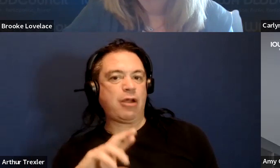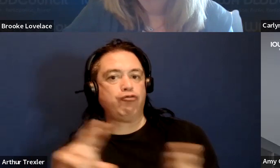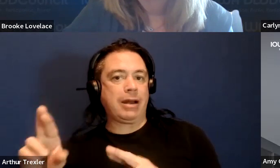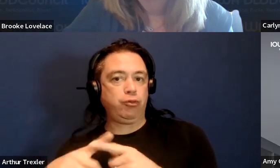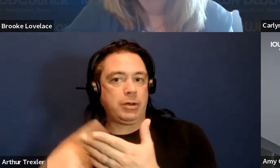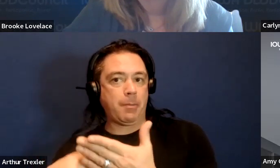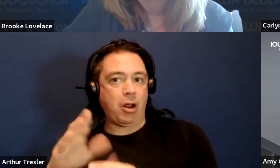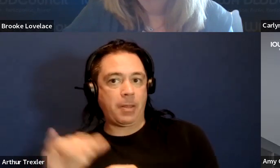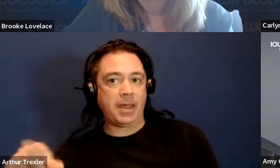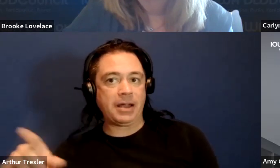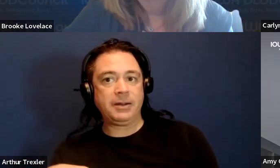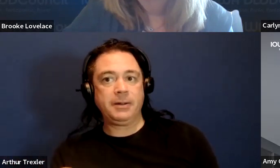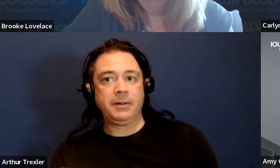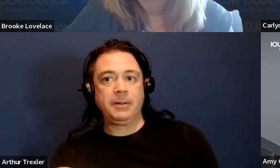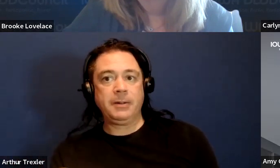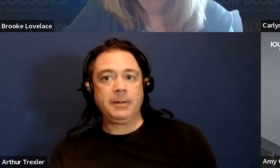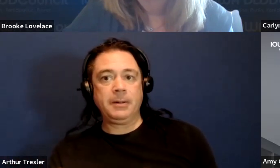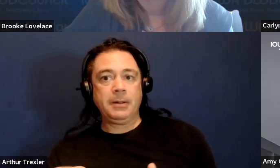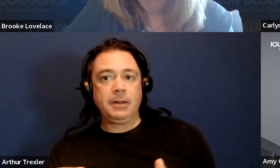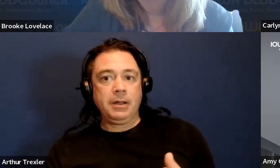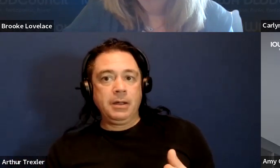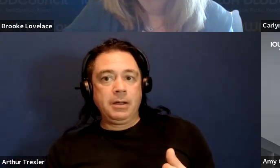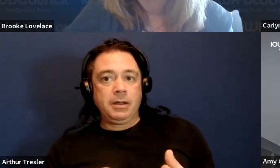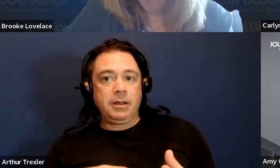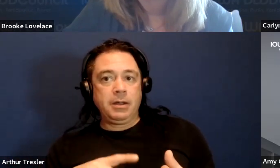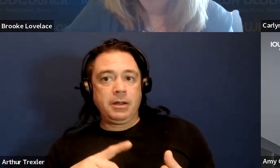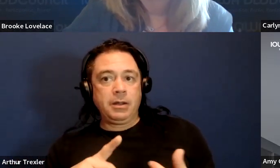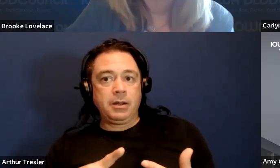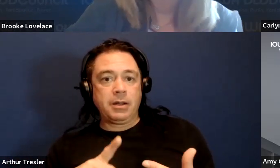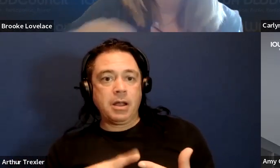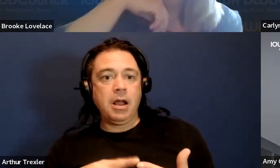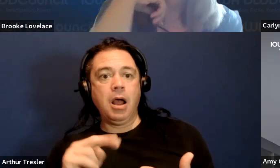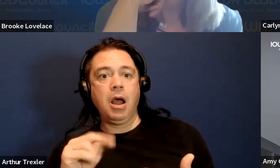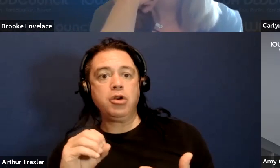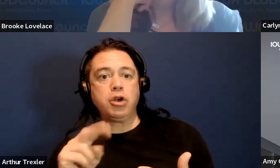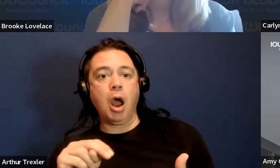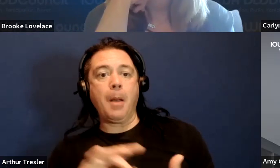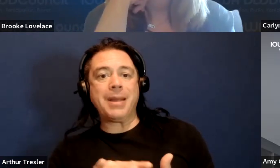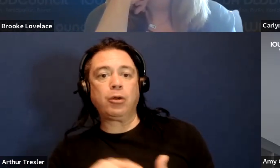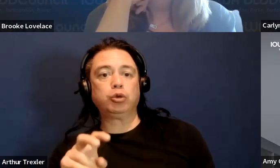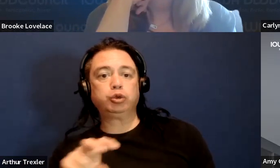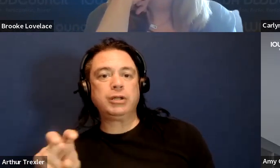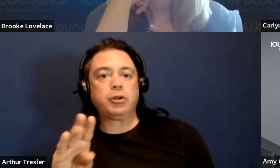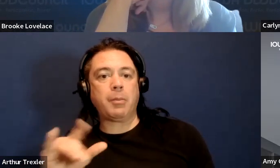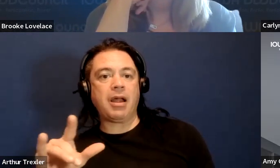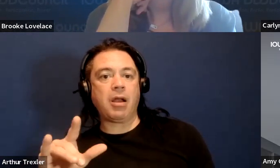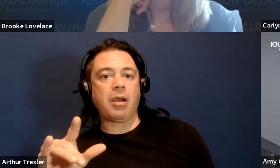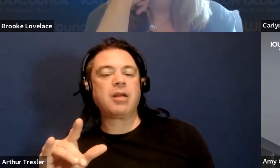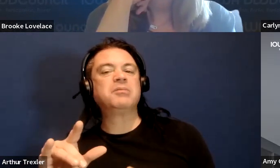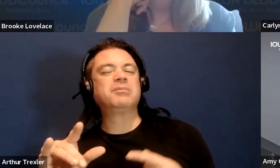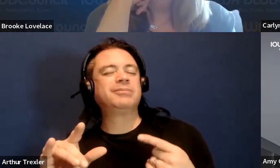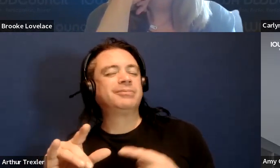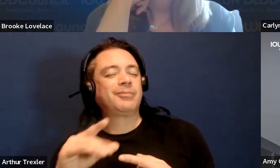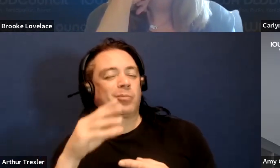it. The other one is the what they call the medical non-medical switching bill, which means it's a